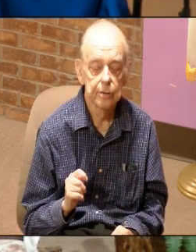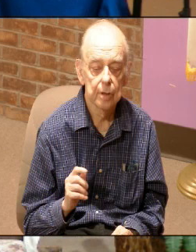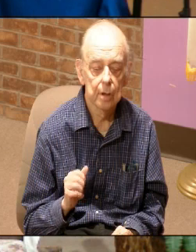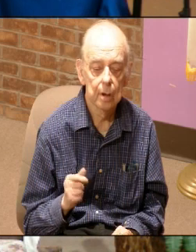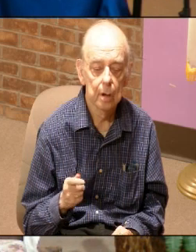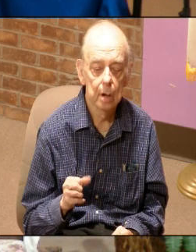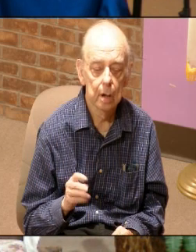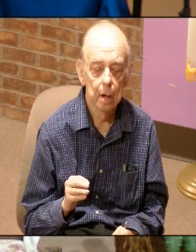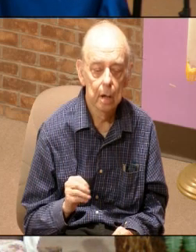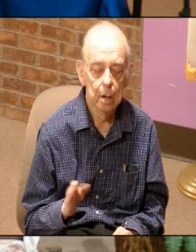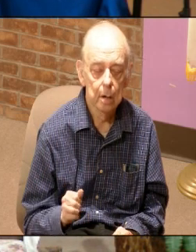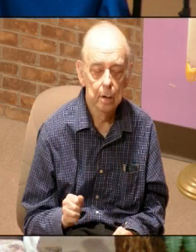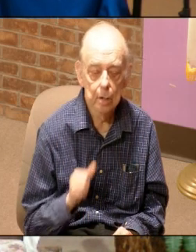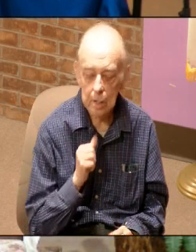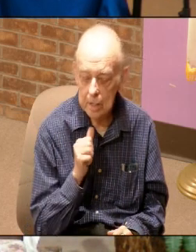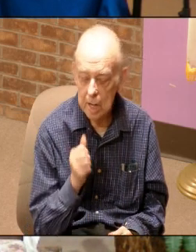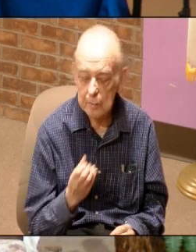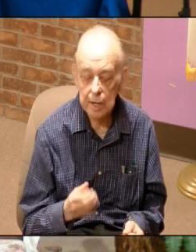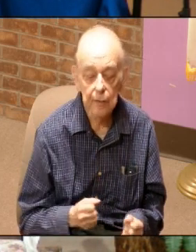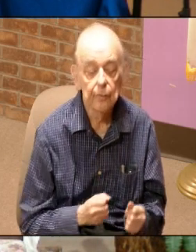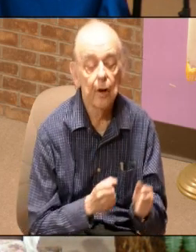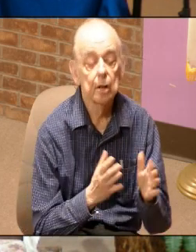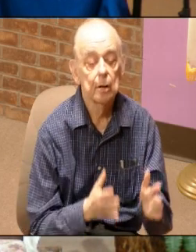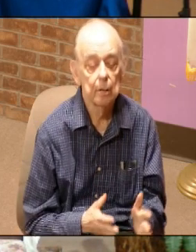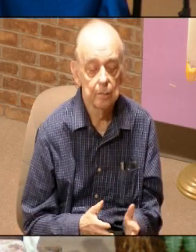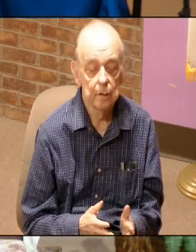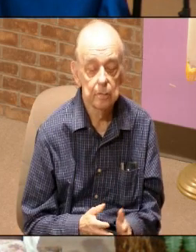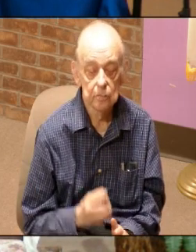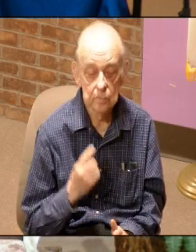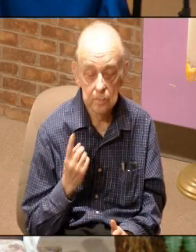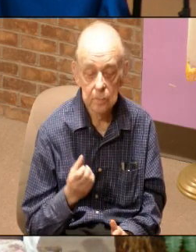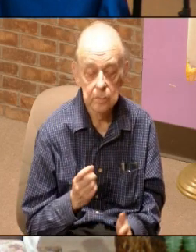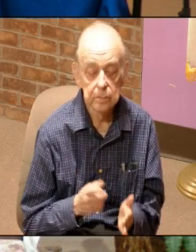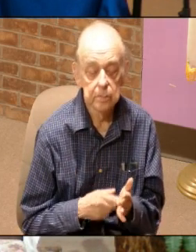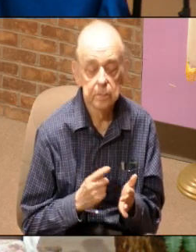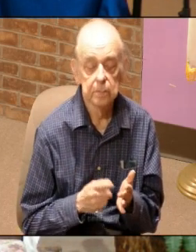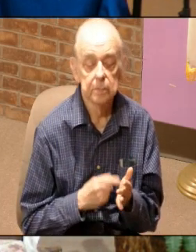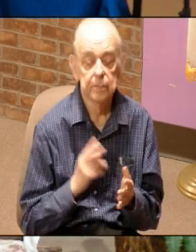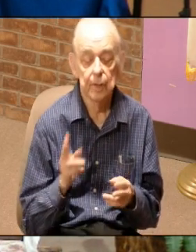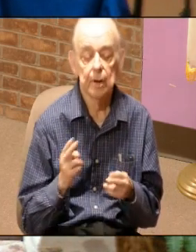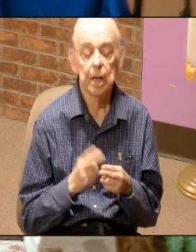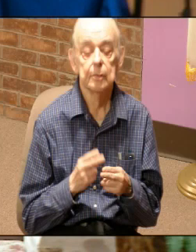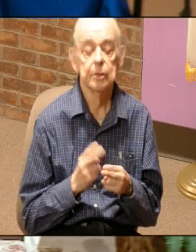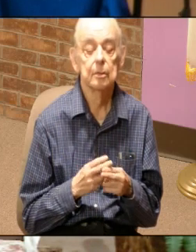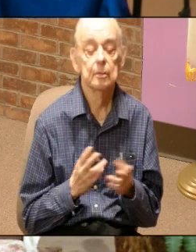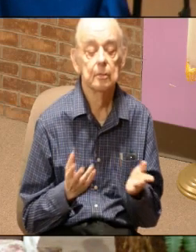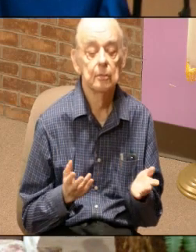It wouldn't have a lot of followers. As a matter of fact sometimes their names